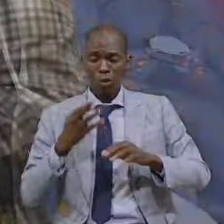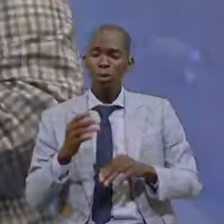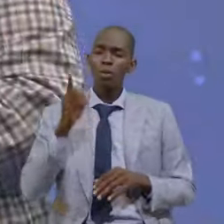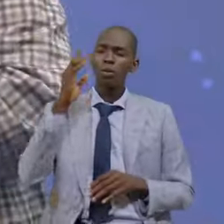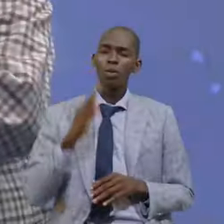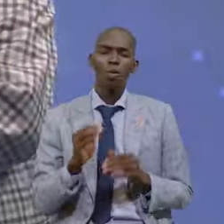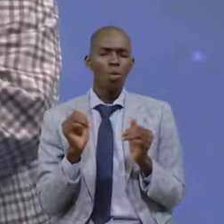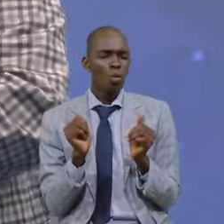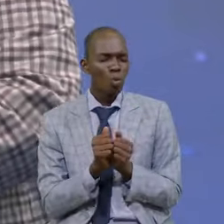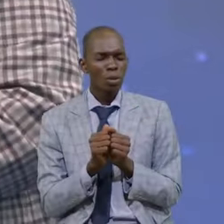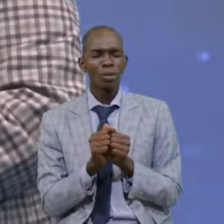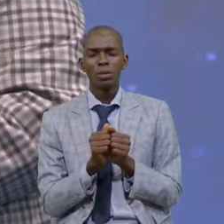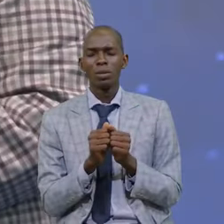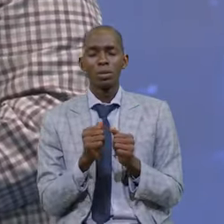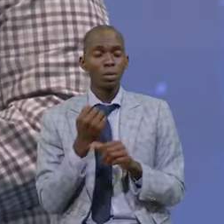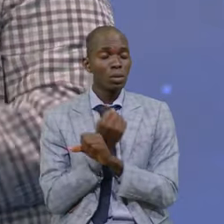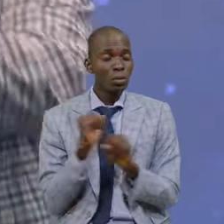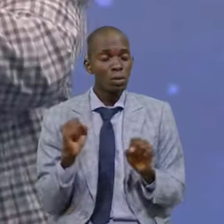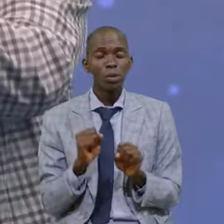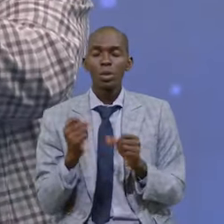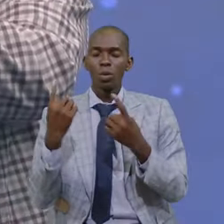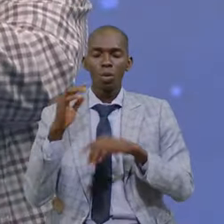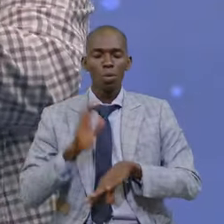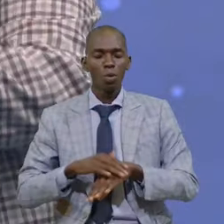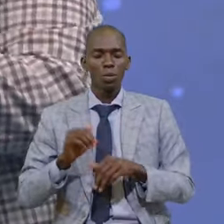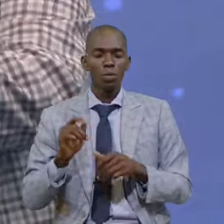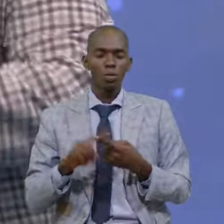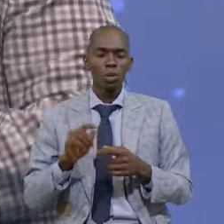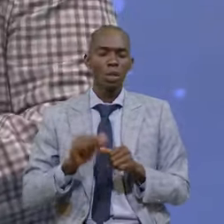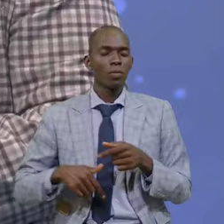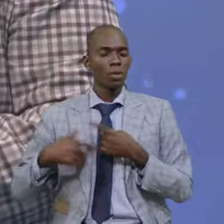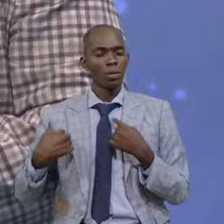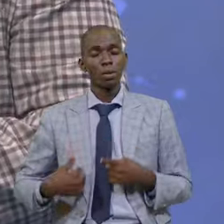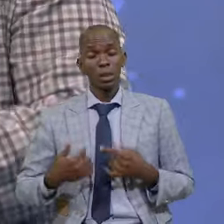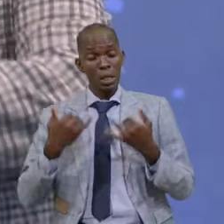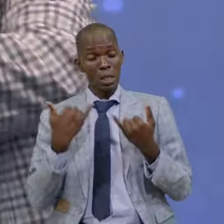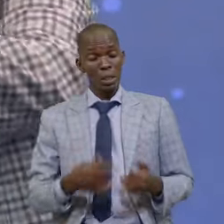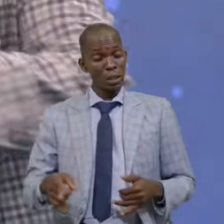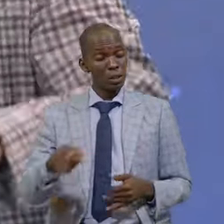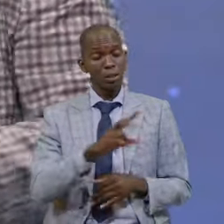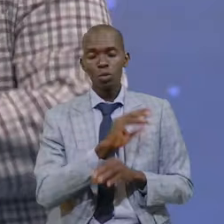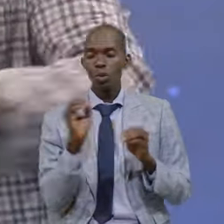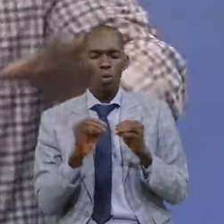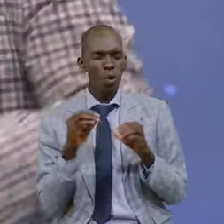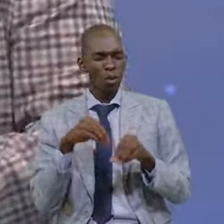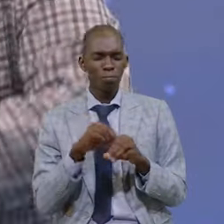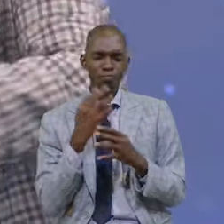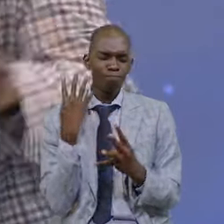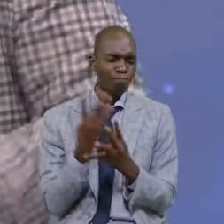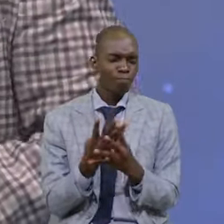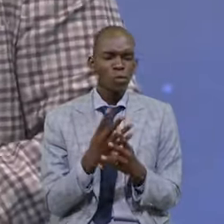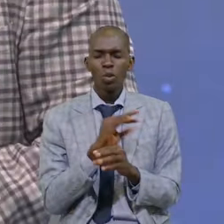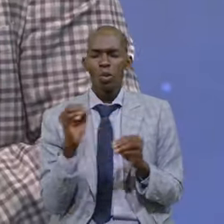justification come to every heart. Now, they are no more imprisoned. There's no more